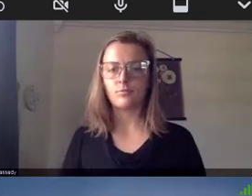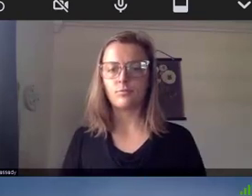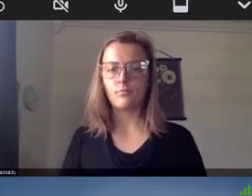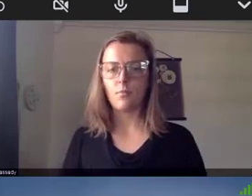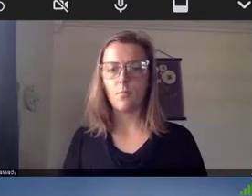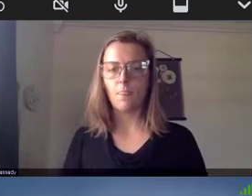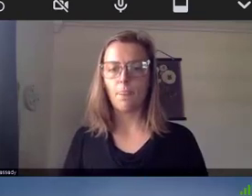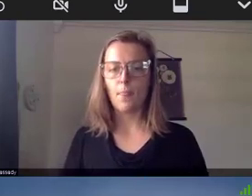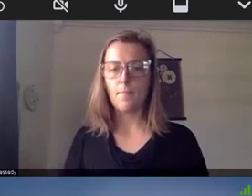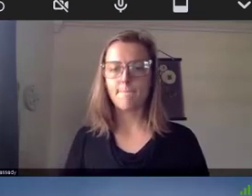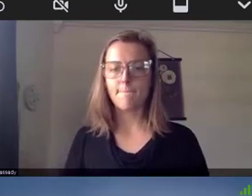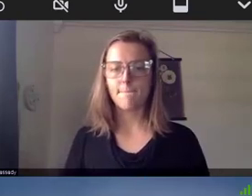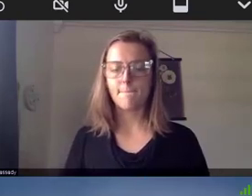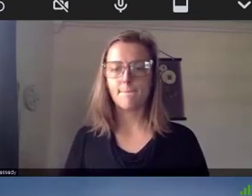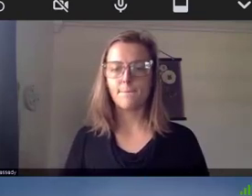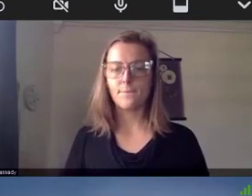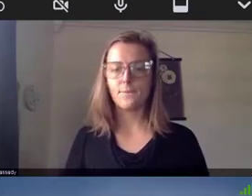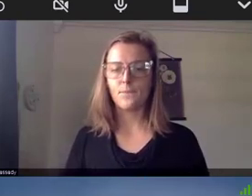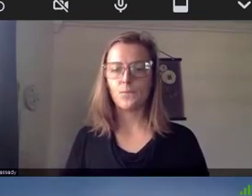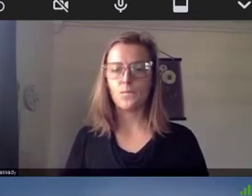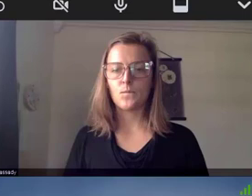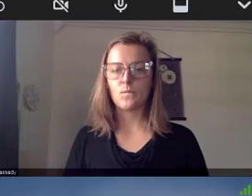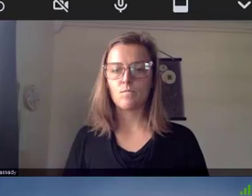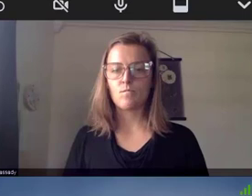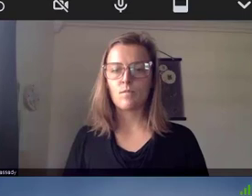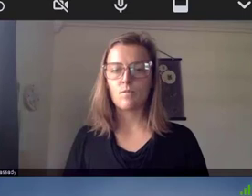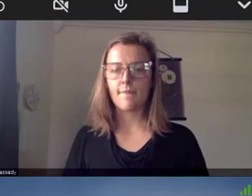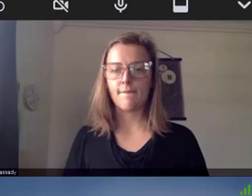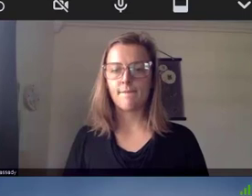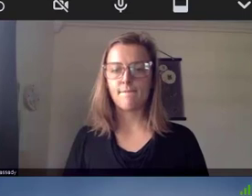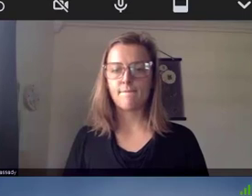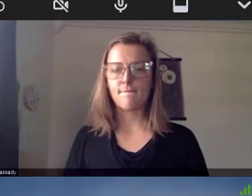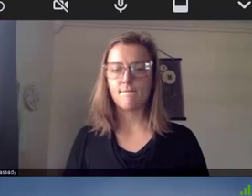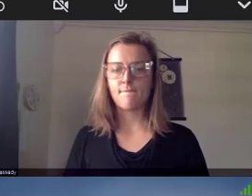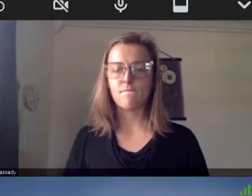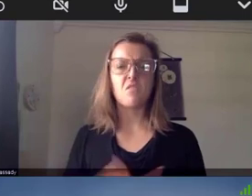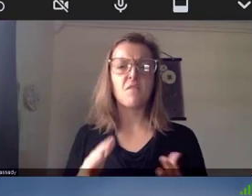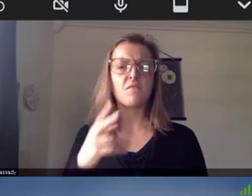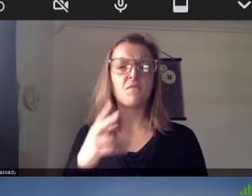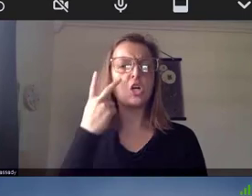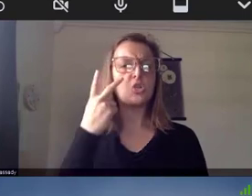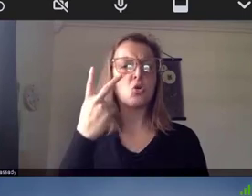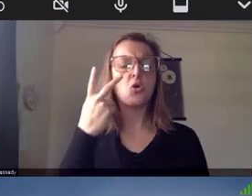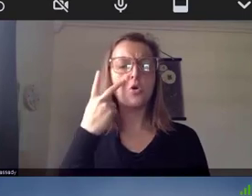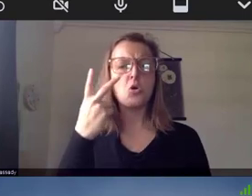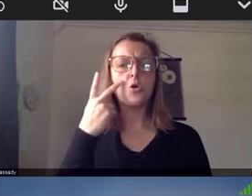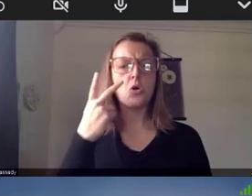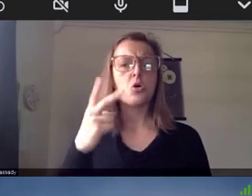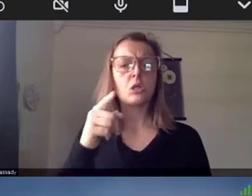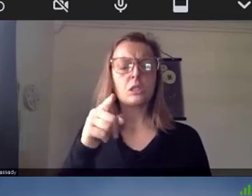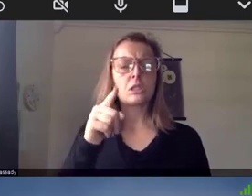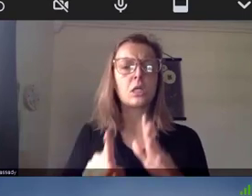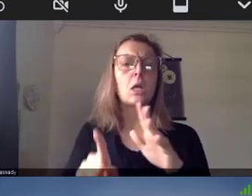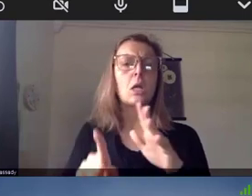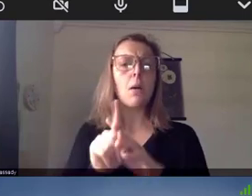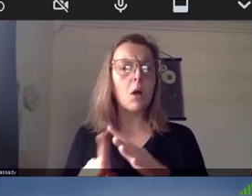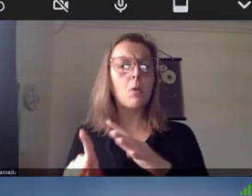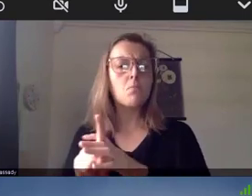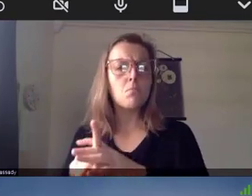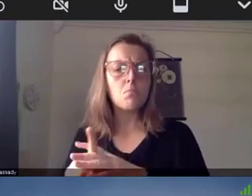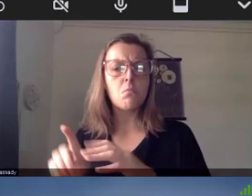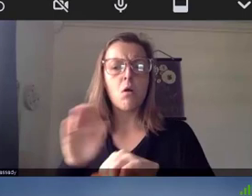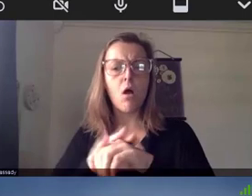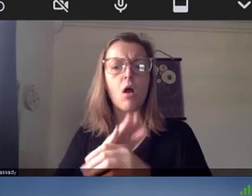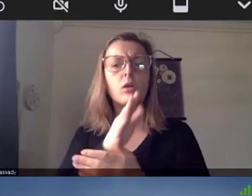We saw this in some of the problems that we did, but you don't always know what the temperatures are, and you need to know